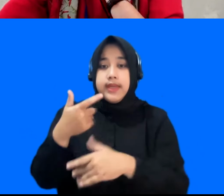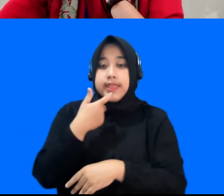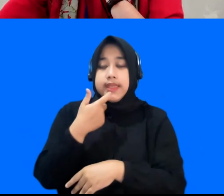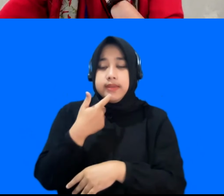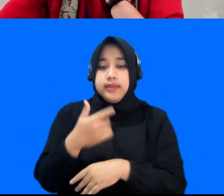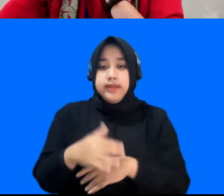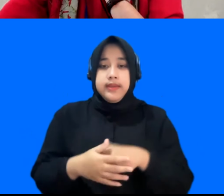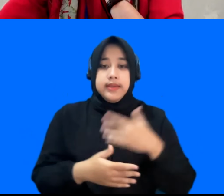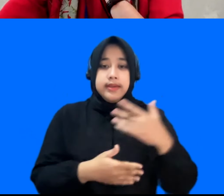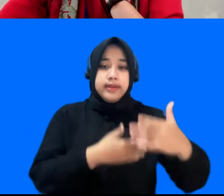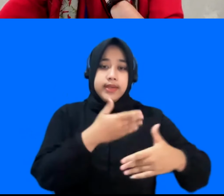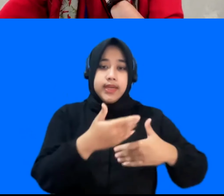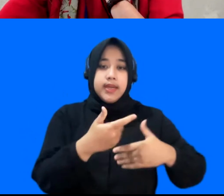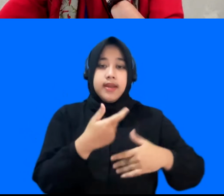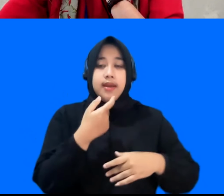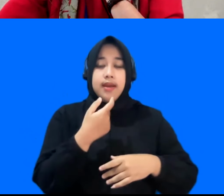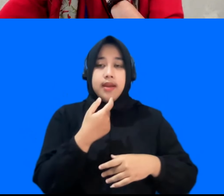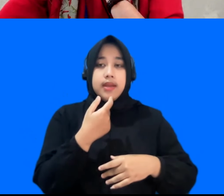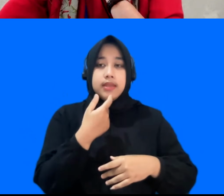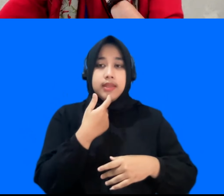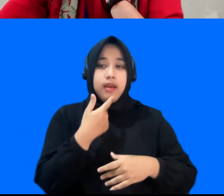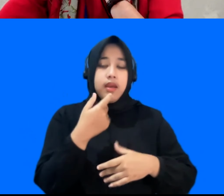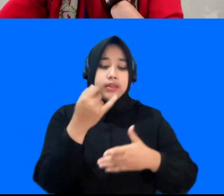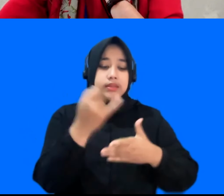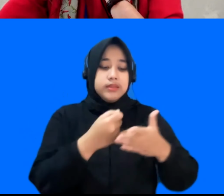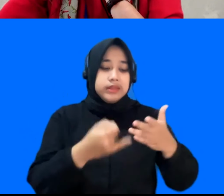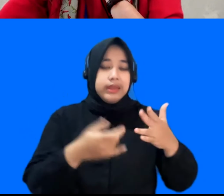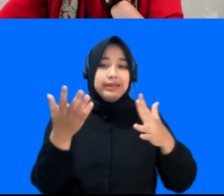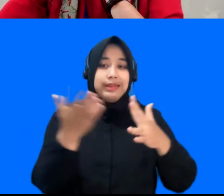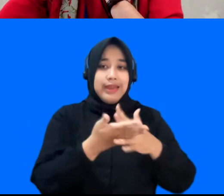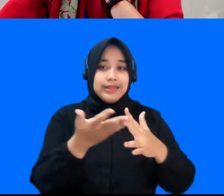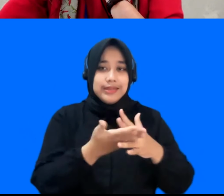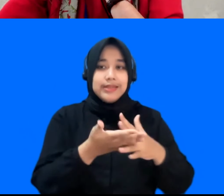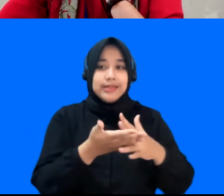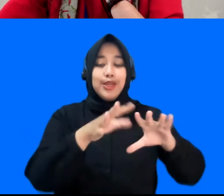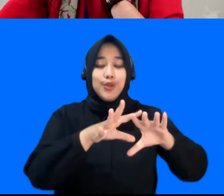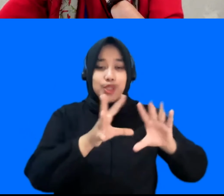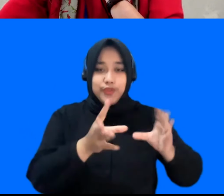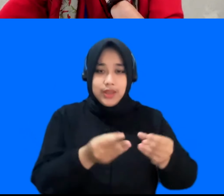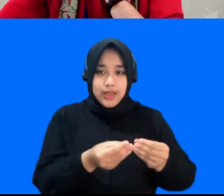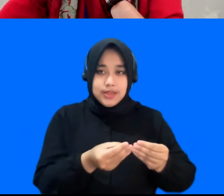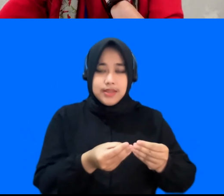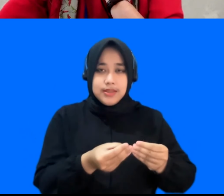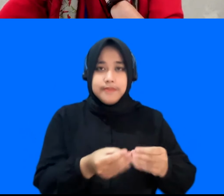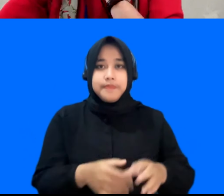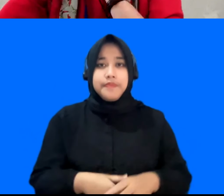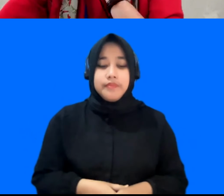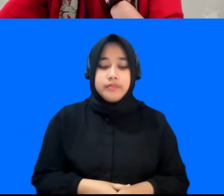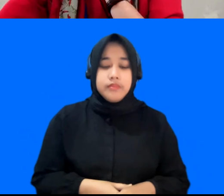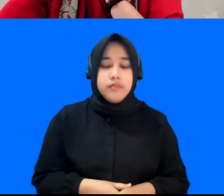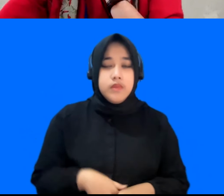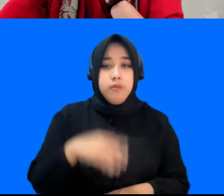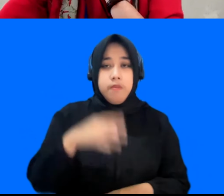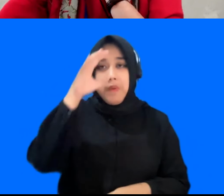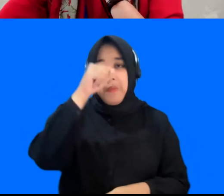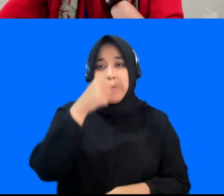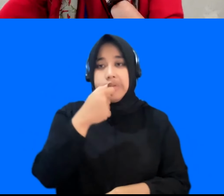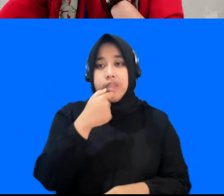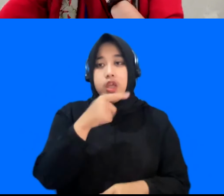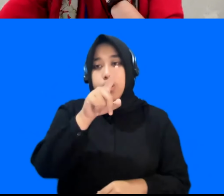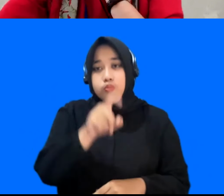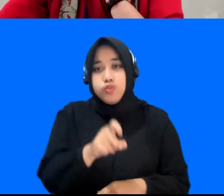learn about inclusivity and really the needs of the vulnerable communities. Yeah. Okay.